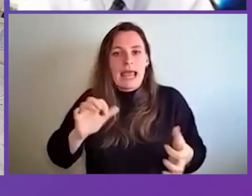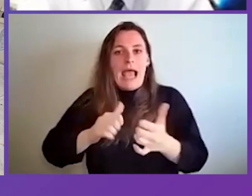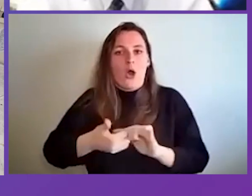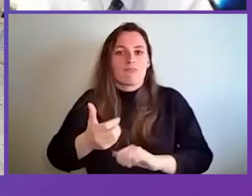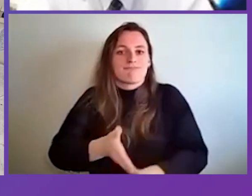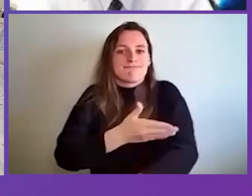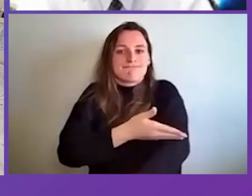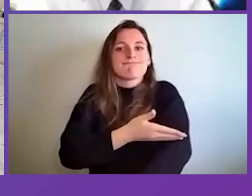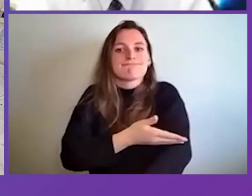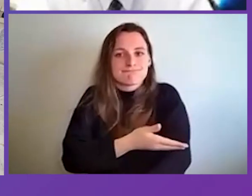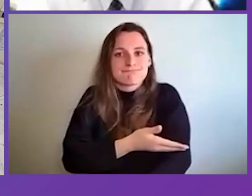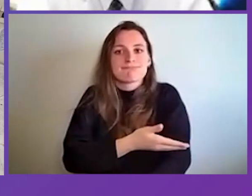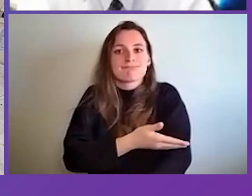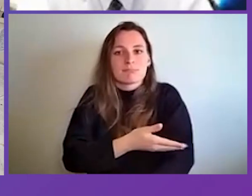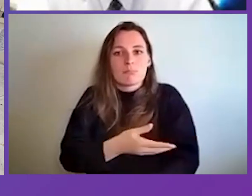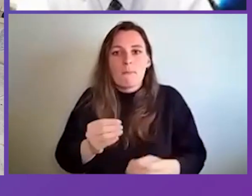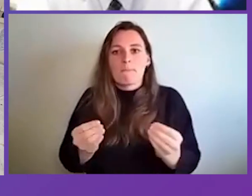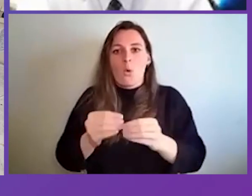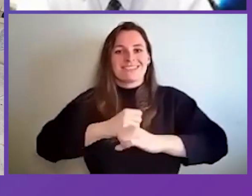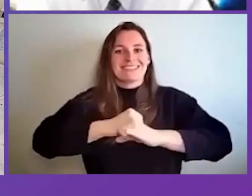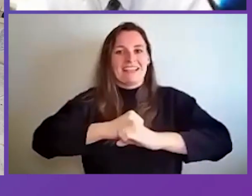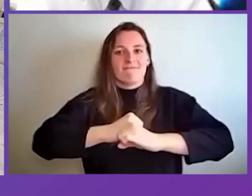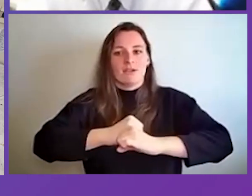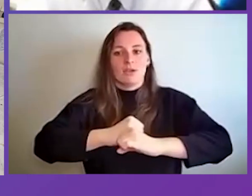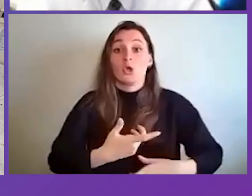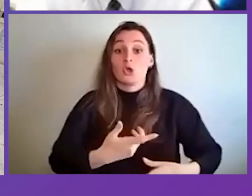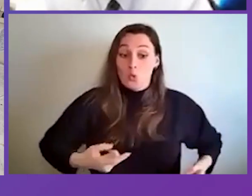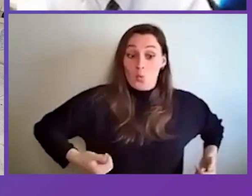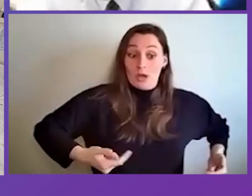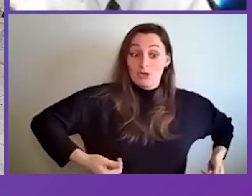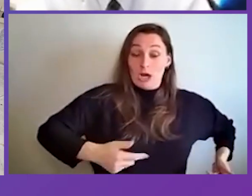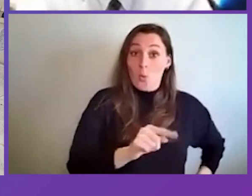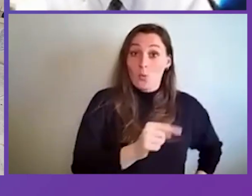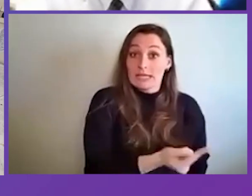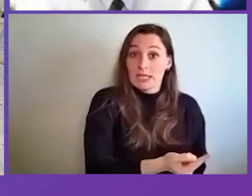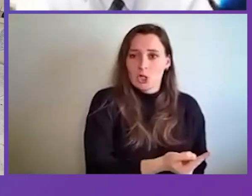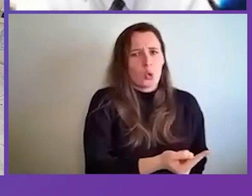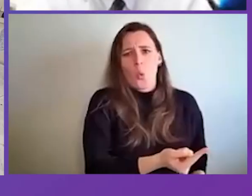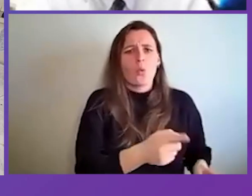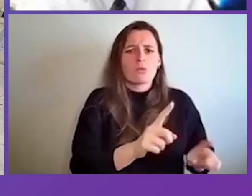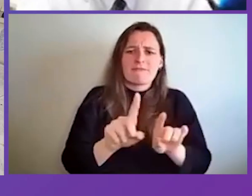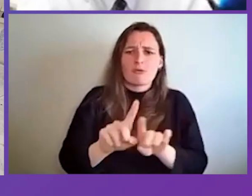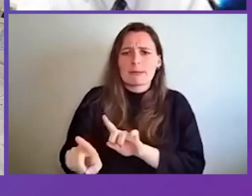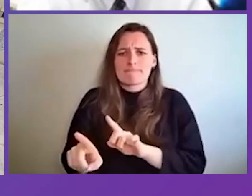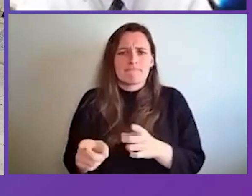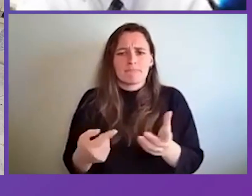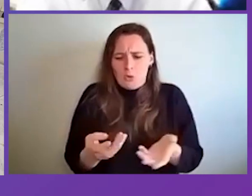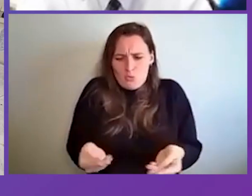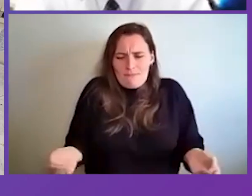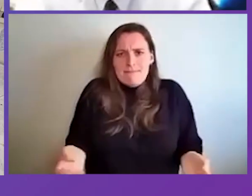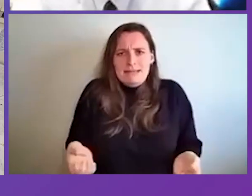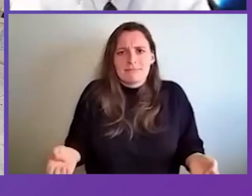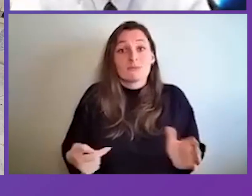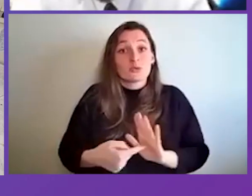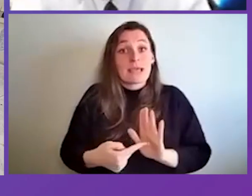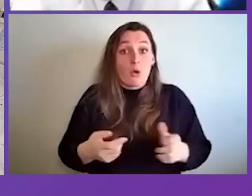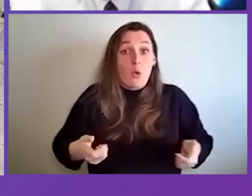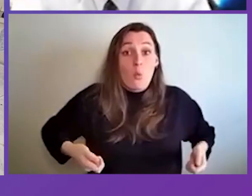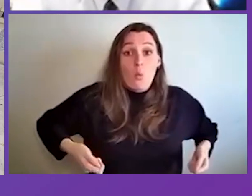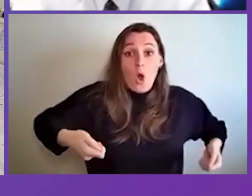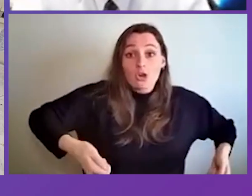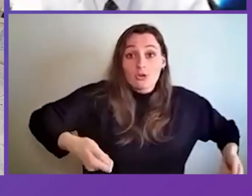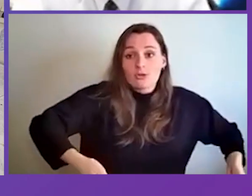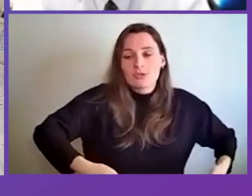wheelchairs, but also these motorized scooters, as well as walkers. And the idea is to strap down